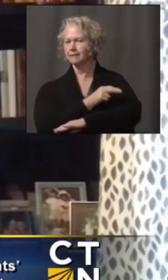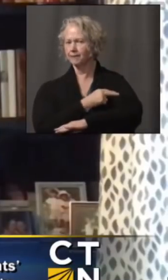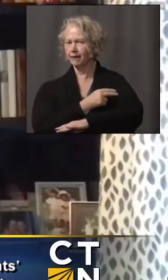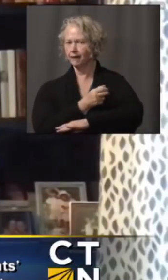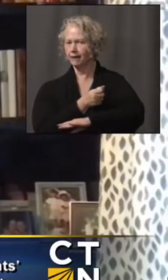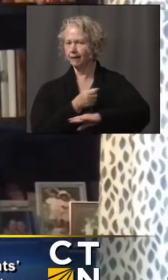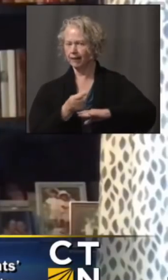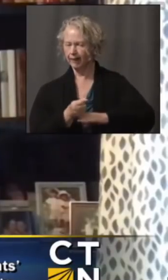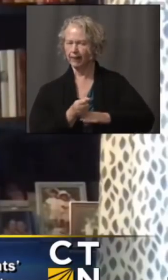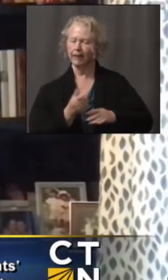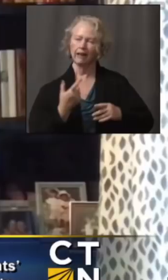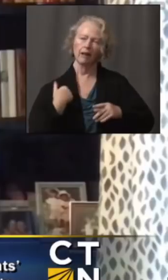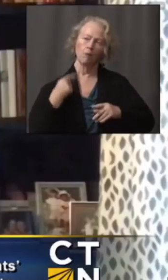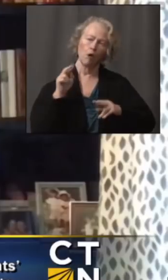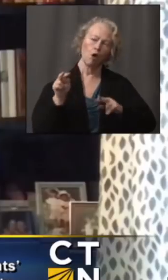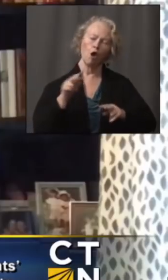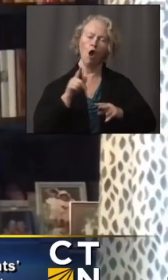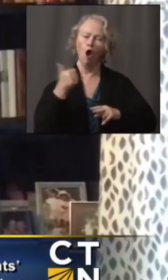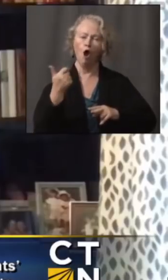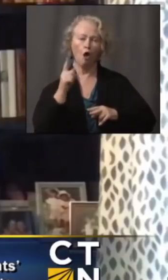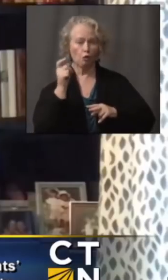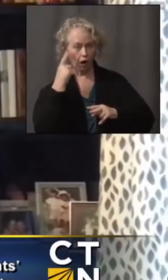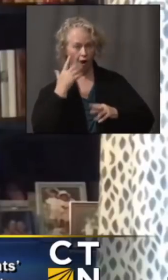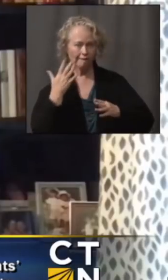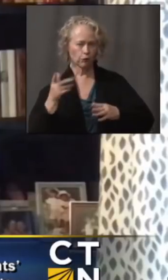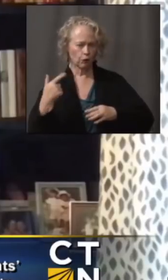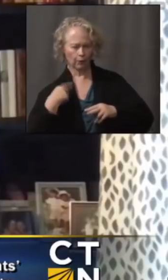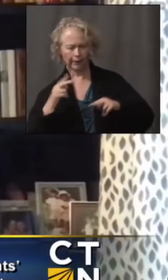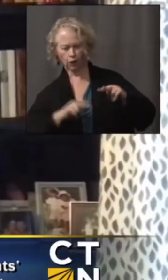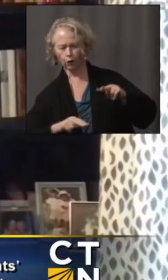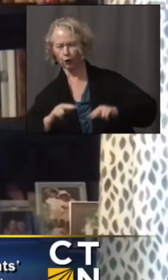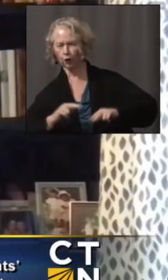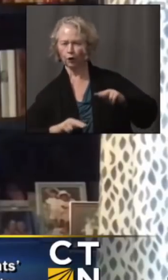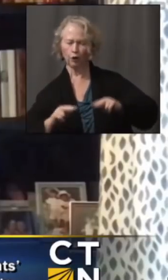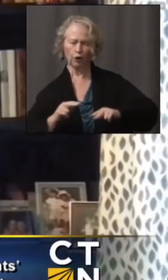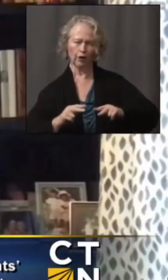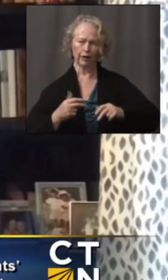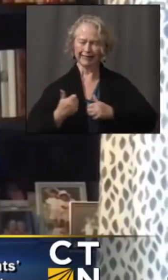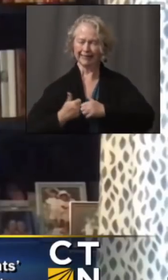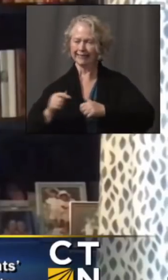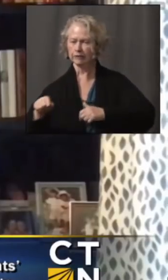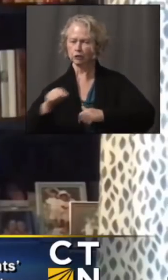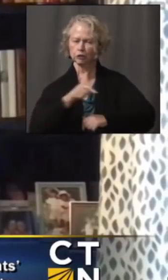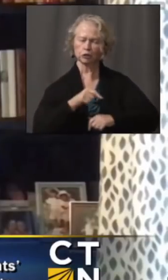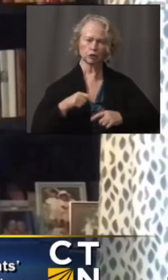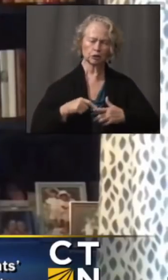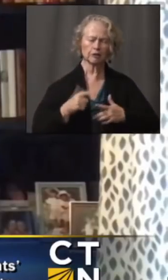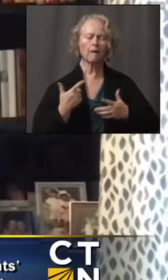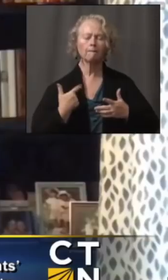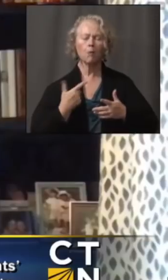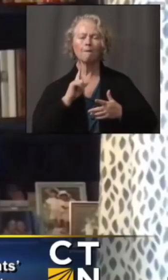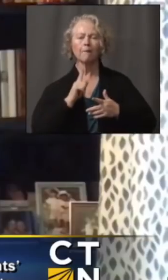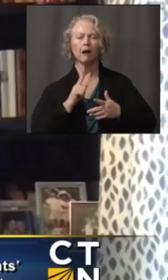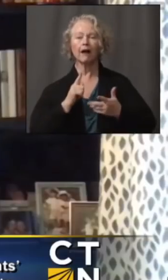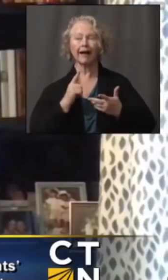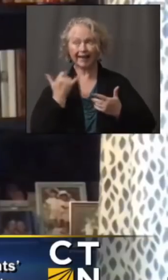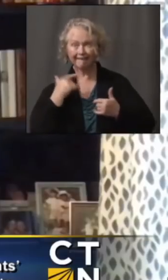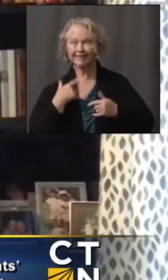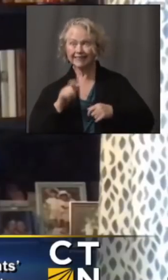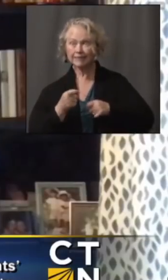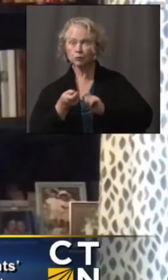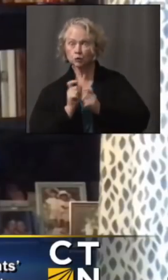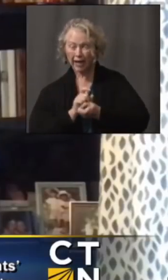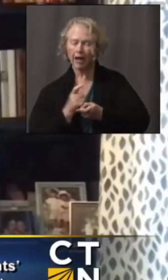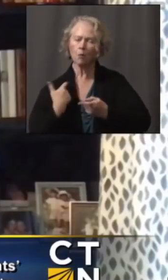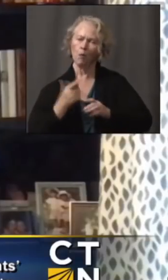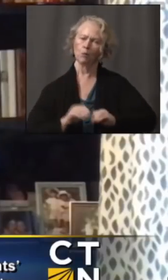of a clear set of metrics, although it'll be different state by state, but people understand what we're doing and why we're doing it if we have to make some changes